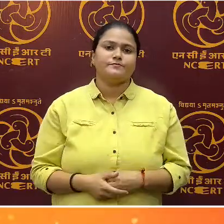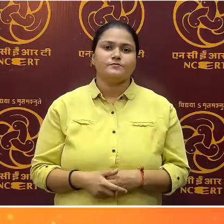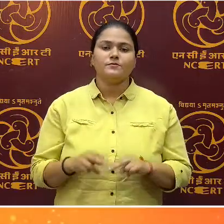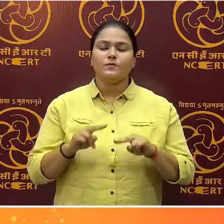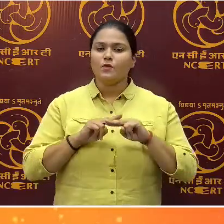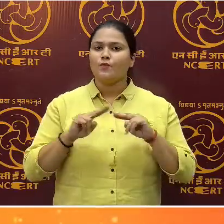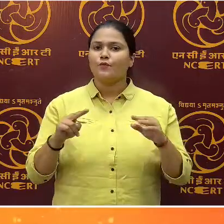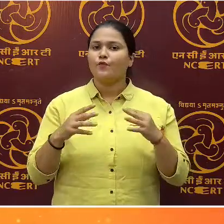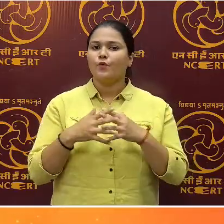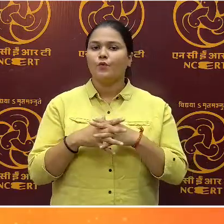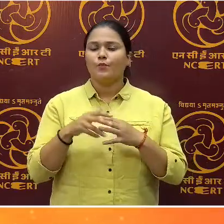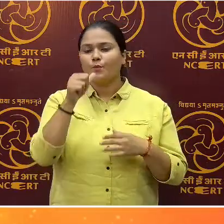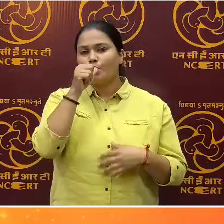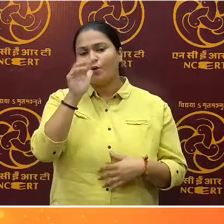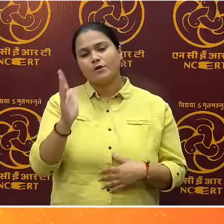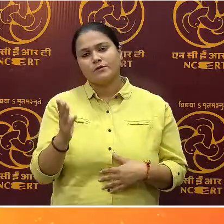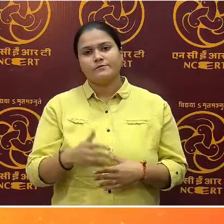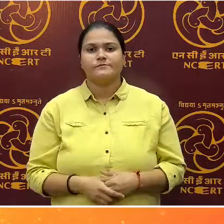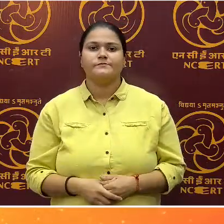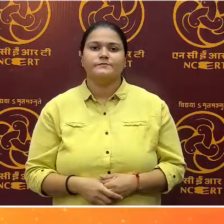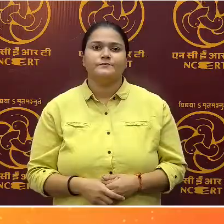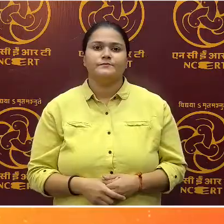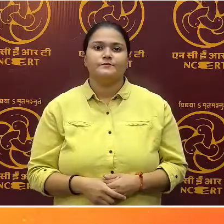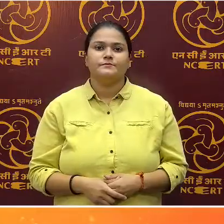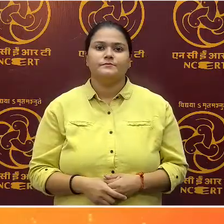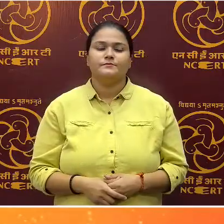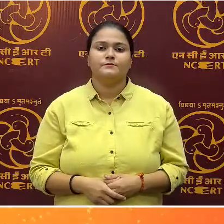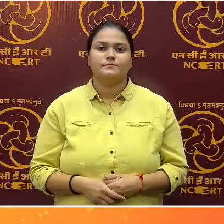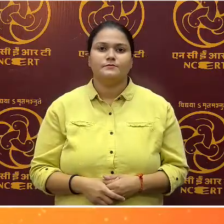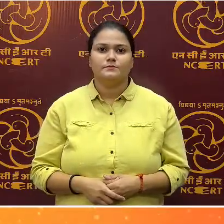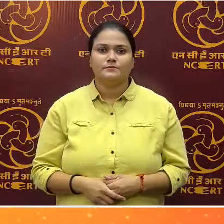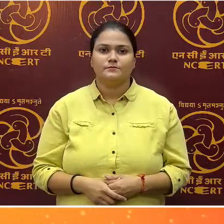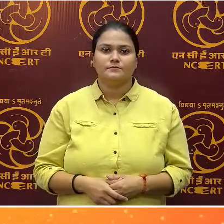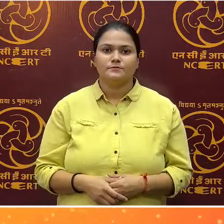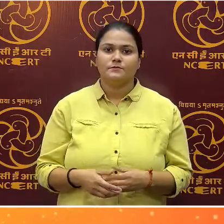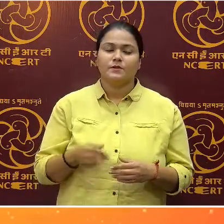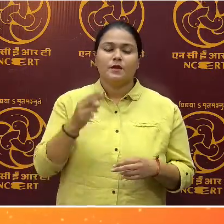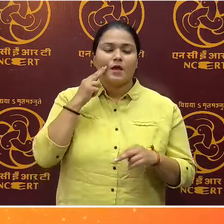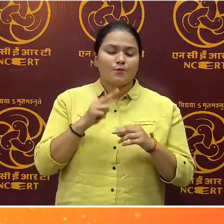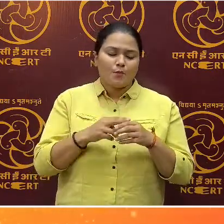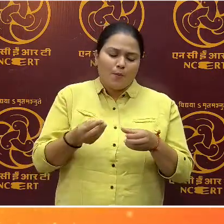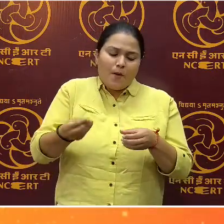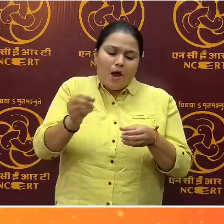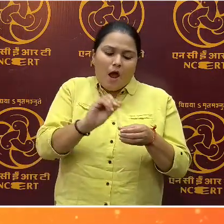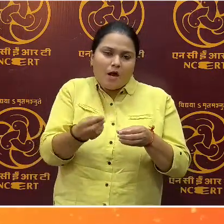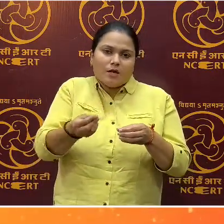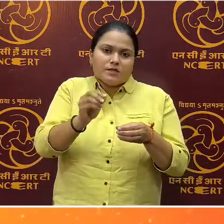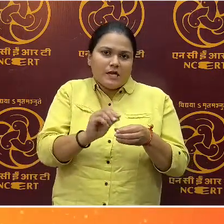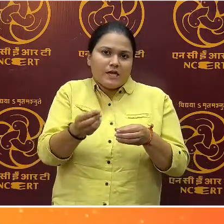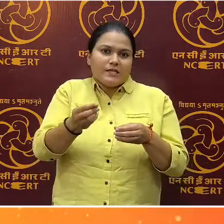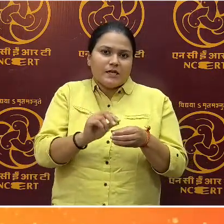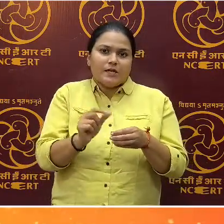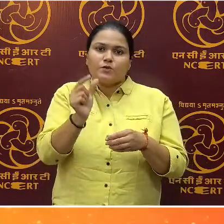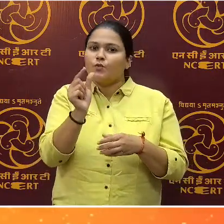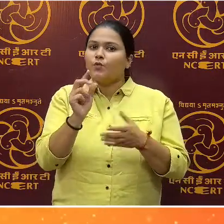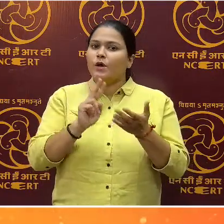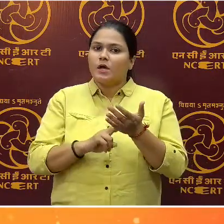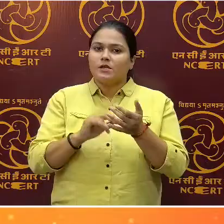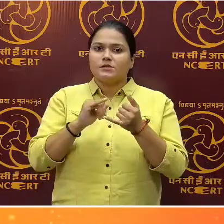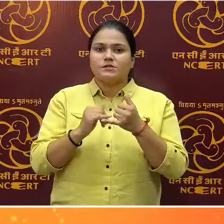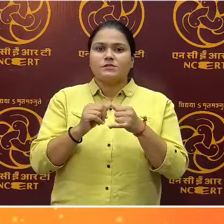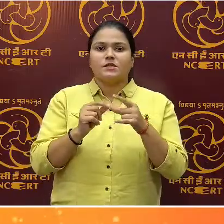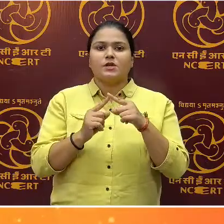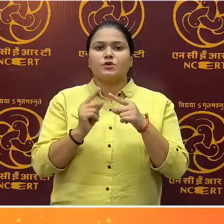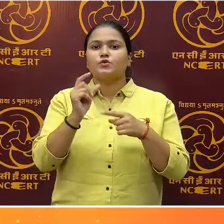water. If we are saying unsaturated solution as hungry water, wherein we can add more of solute, so unsaturated solution, will call it